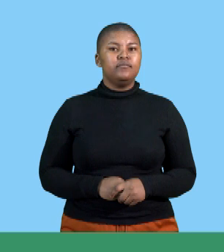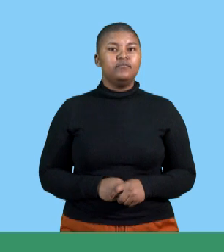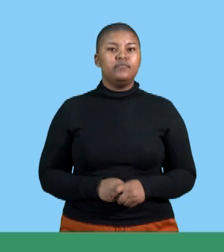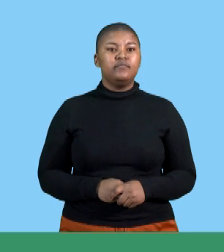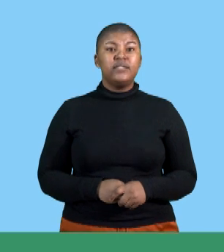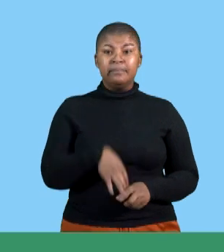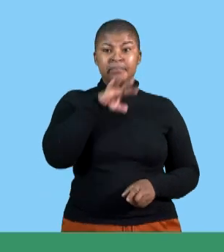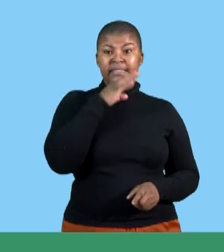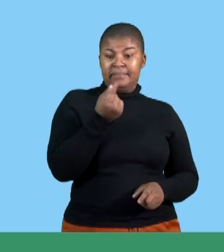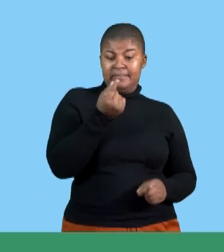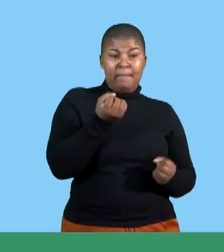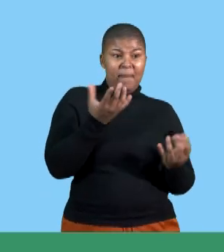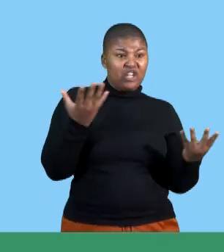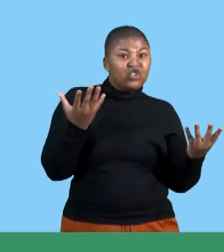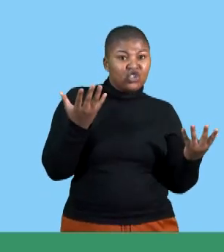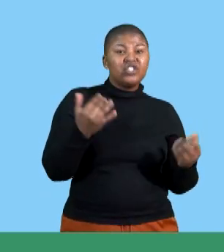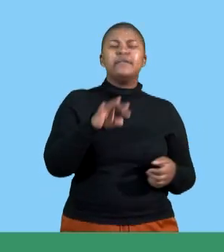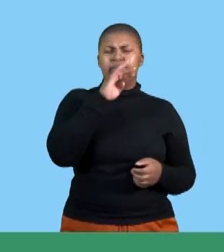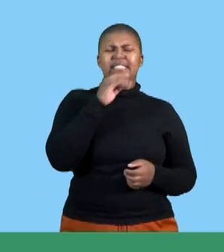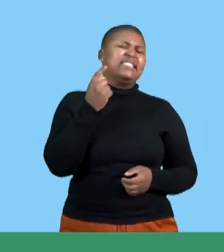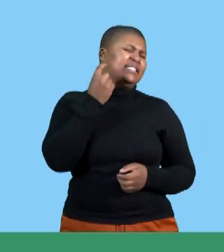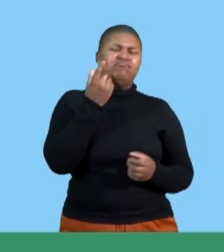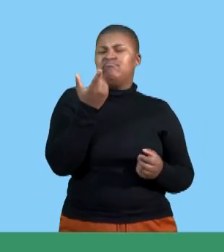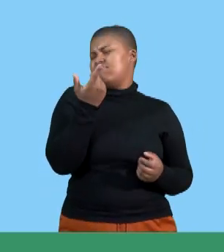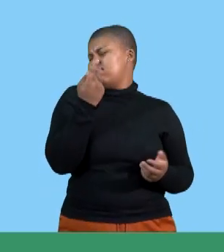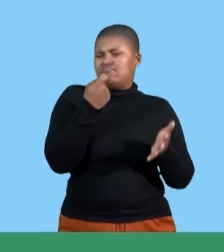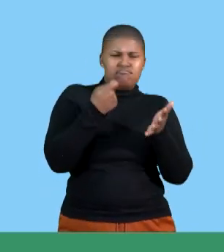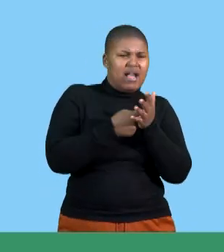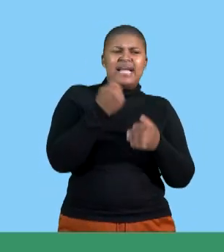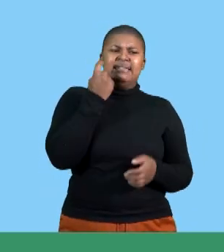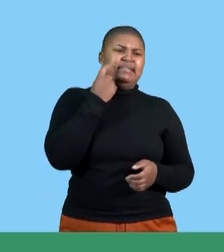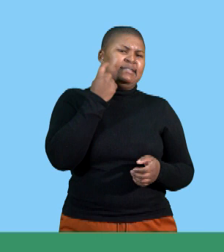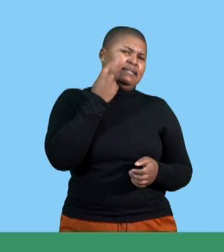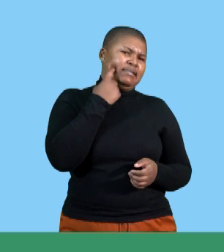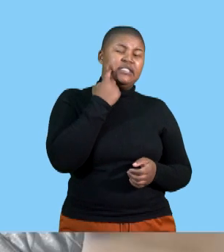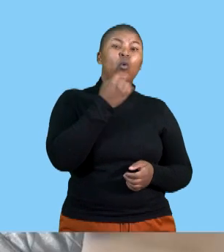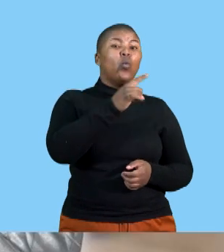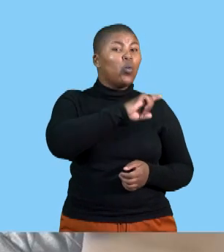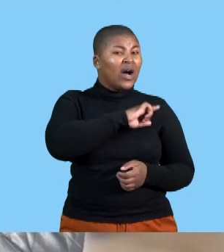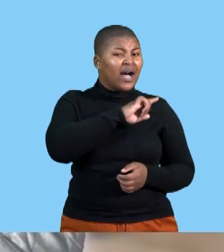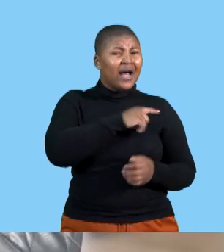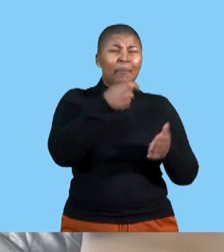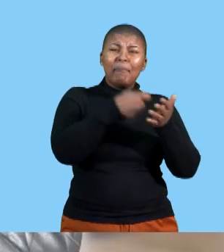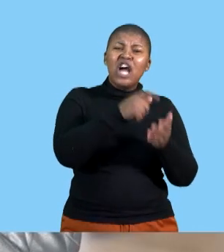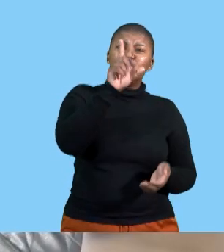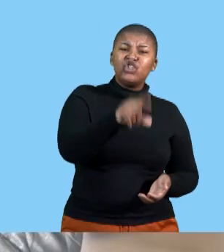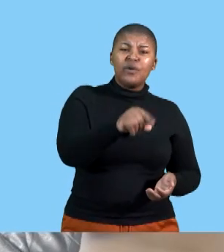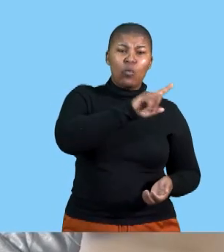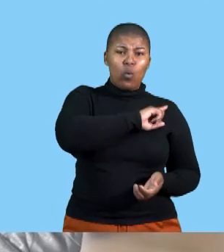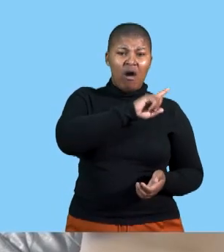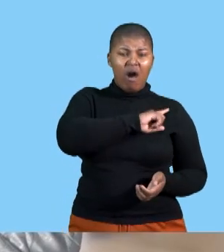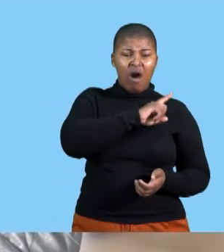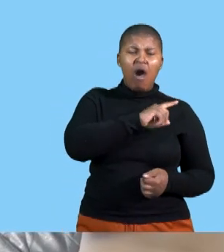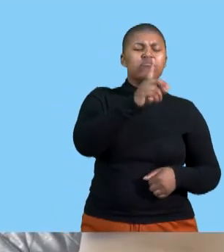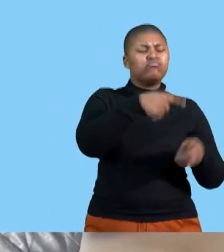the prices of state-owned companies, they are kept reasonable. Why? Because they do not want that